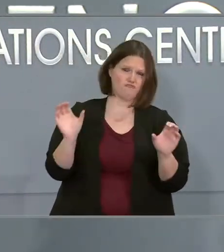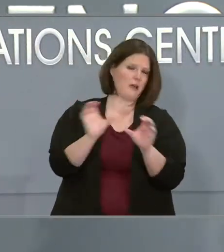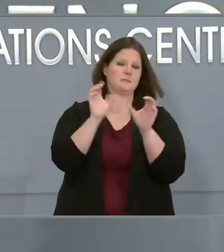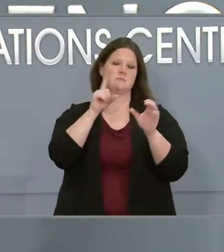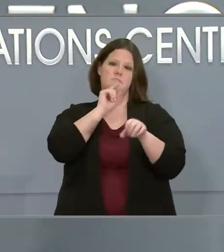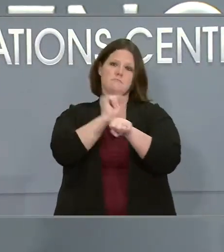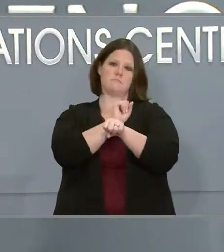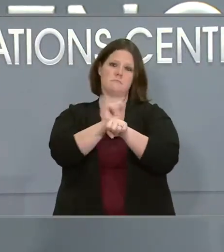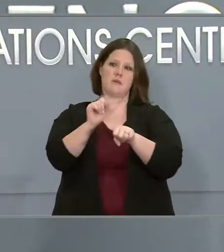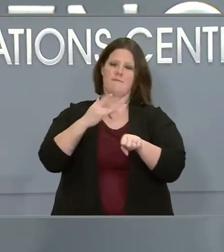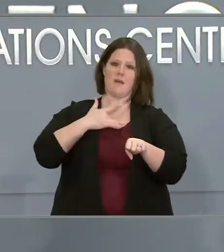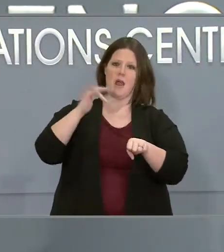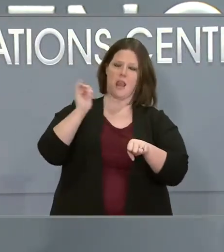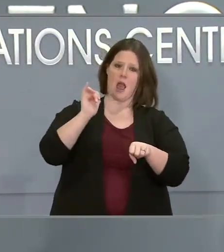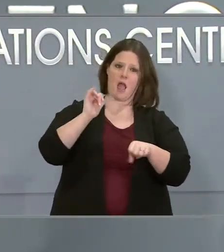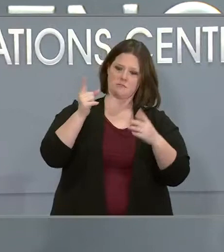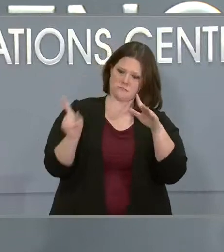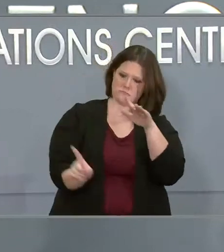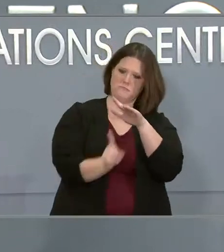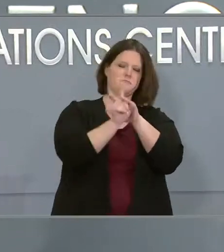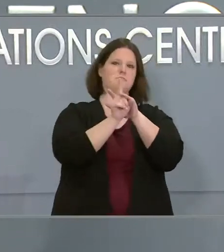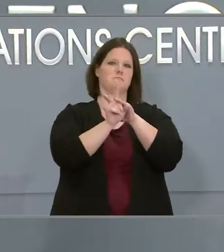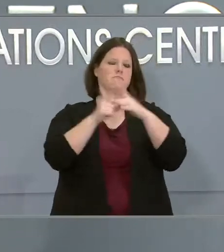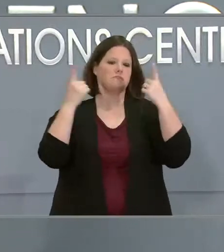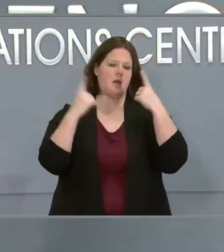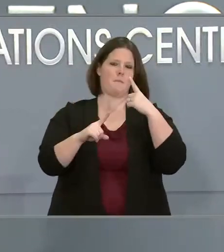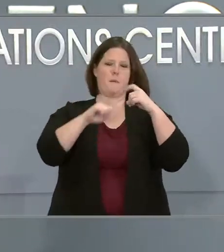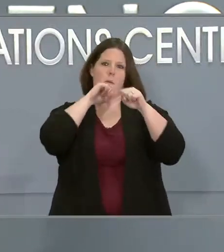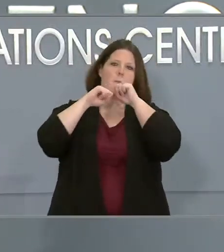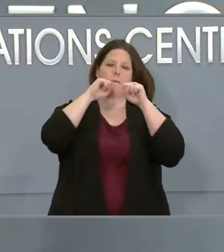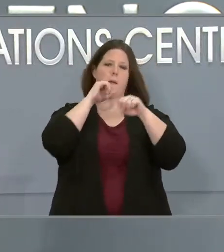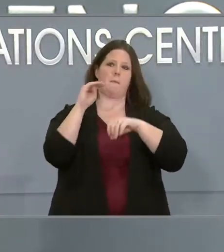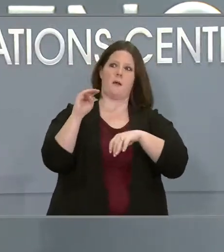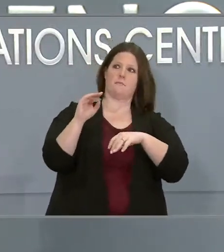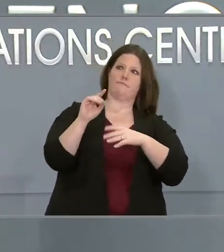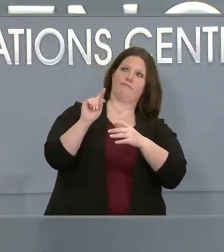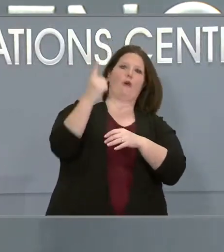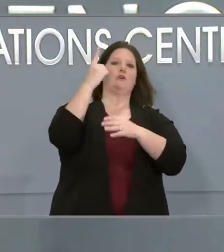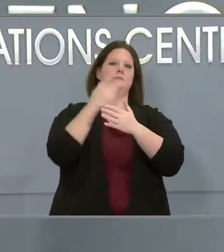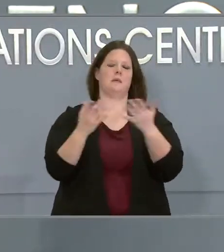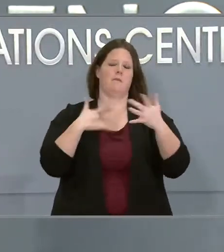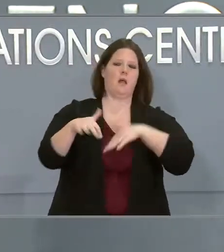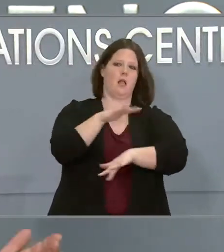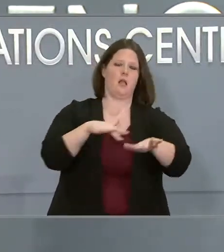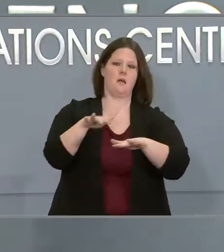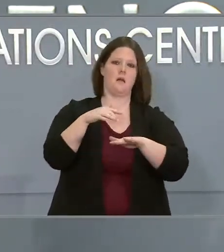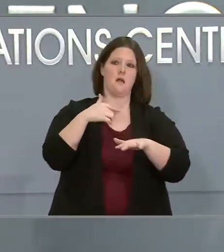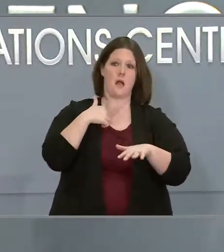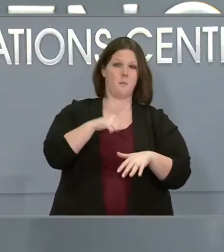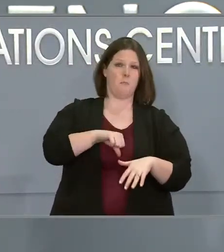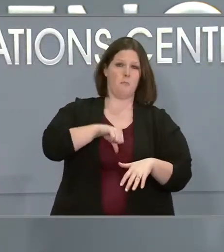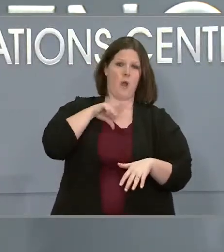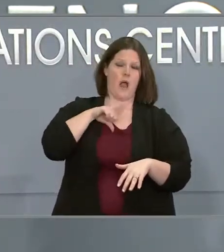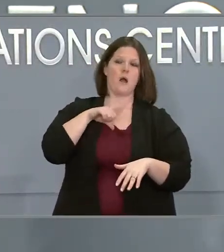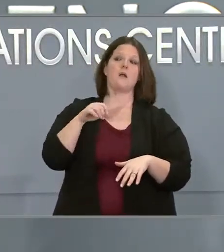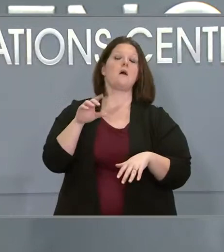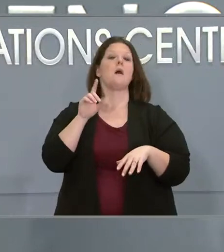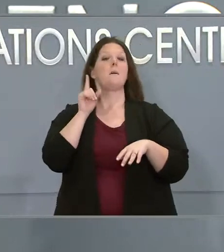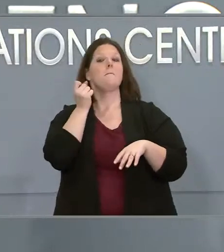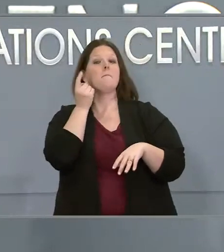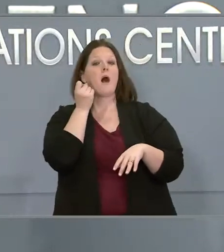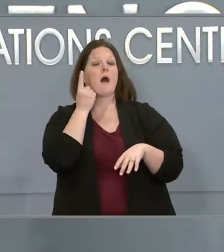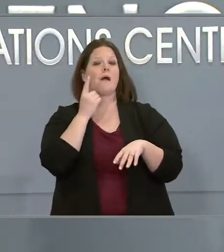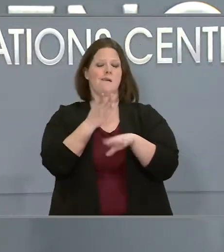morning quarterback a crisis. So I am very proud of the work, but absolutely, were there things that we should have done in preparation to